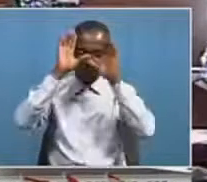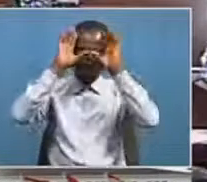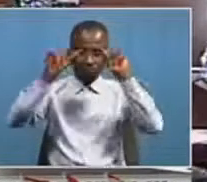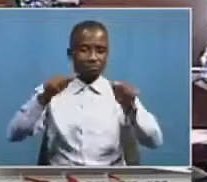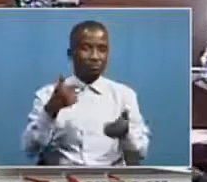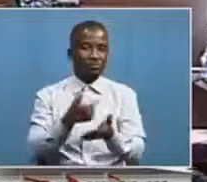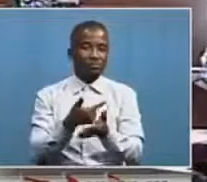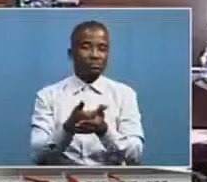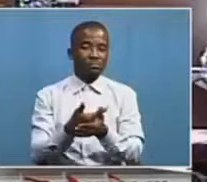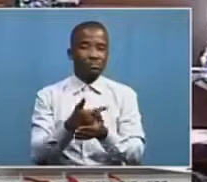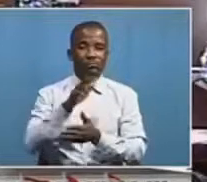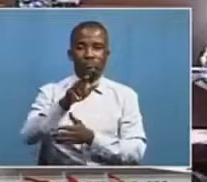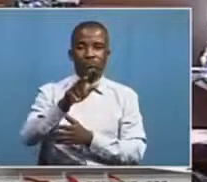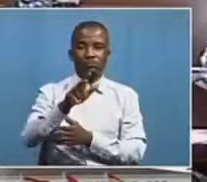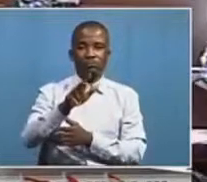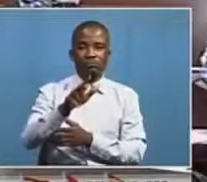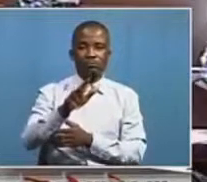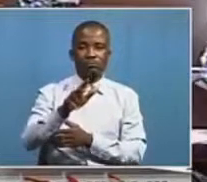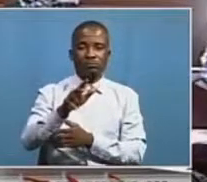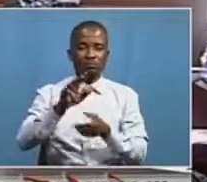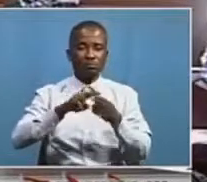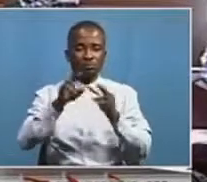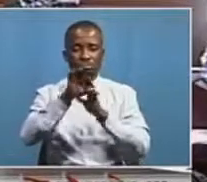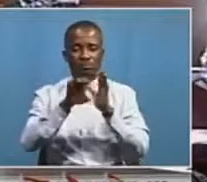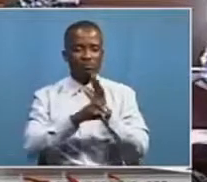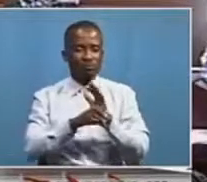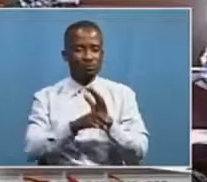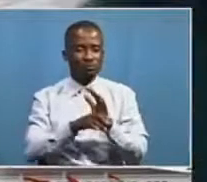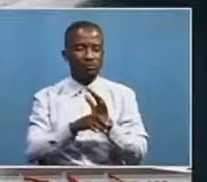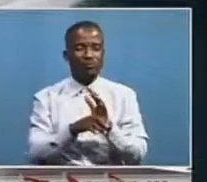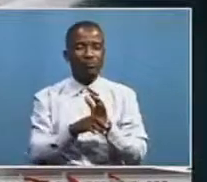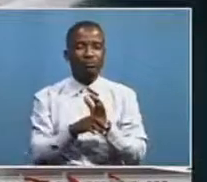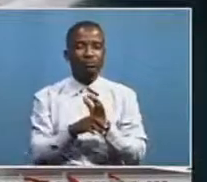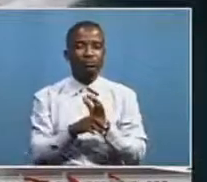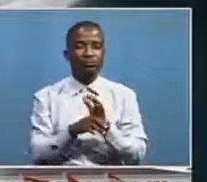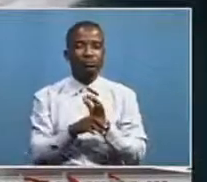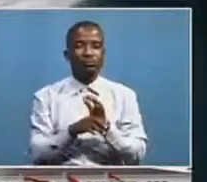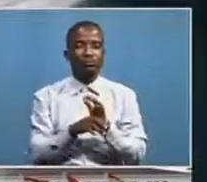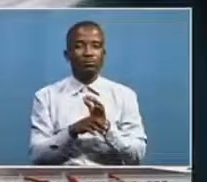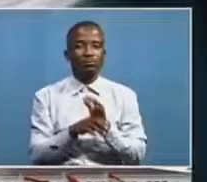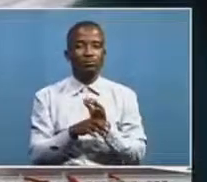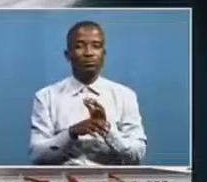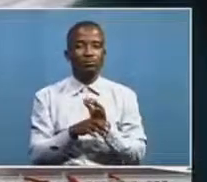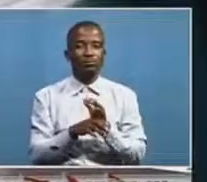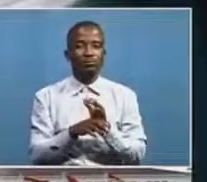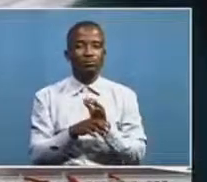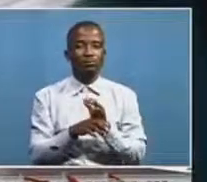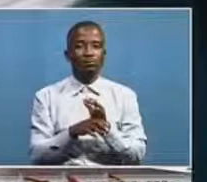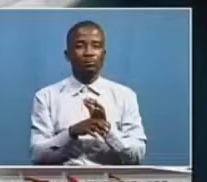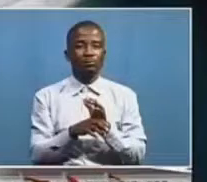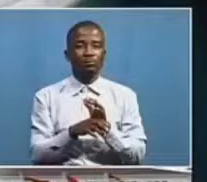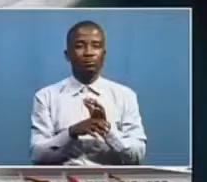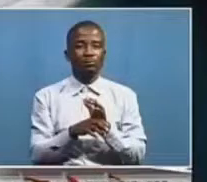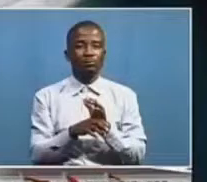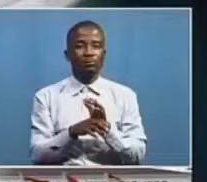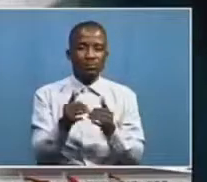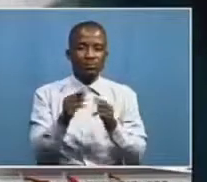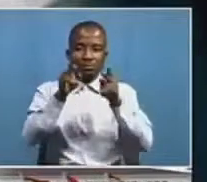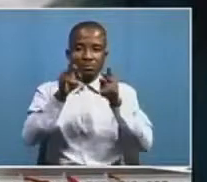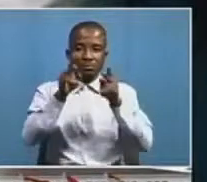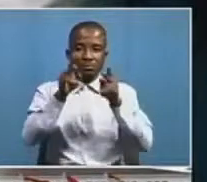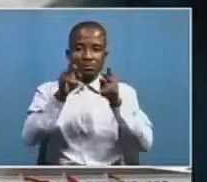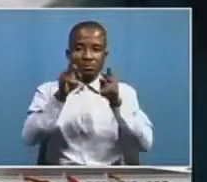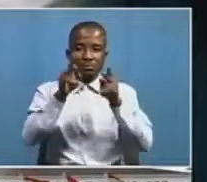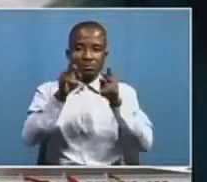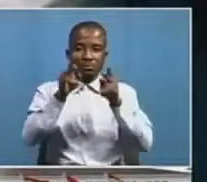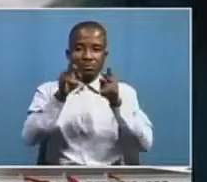Clause 3 of Article 63 of the 1992 Constitution, which provides that, quote, a person shall not be